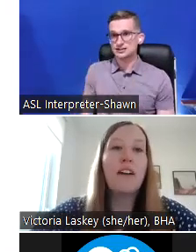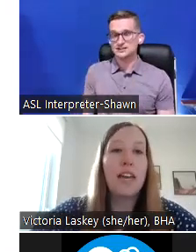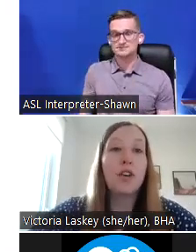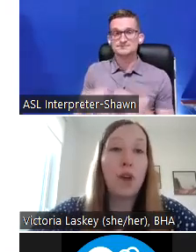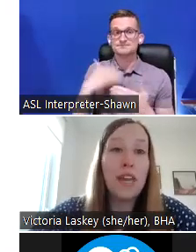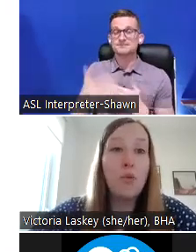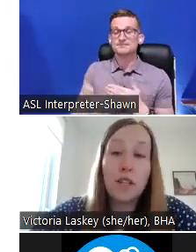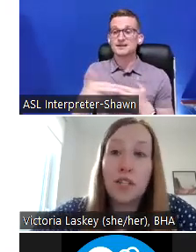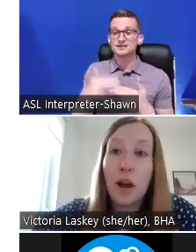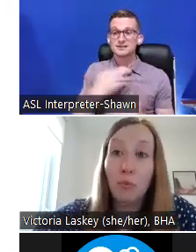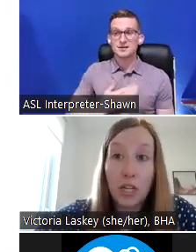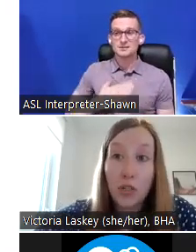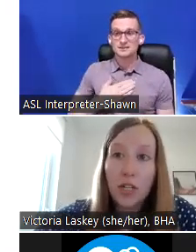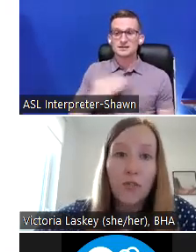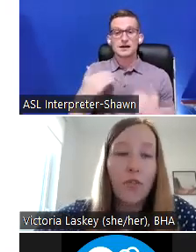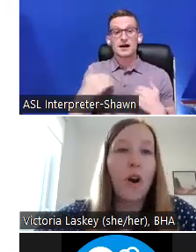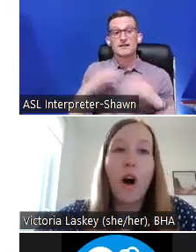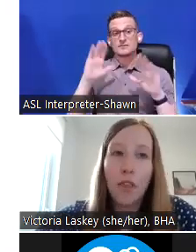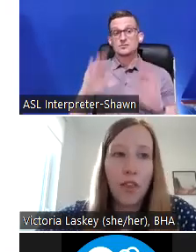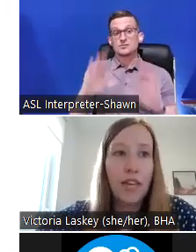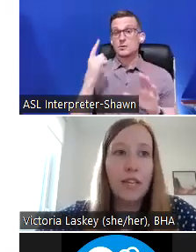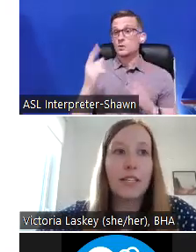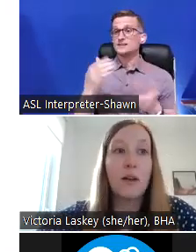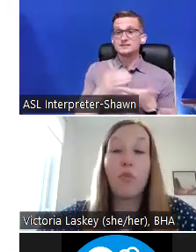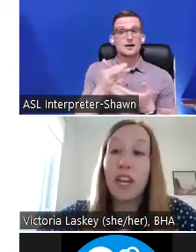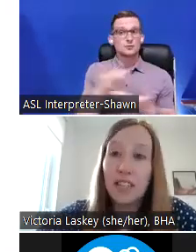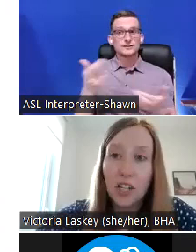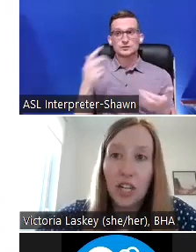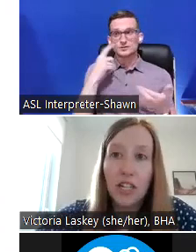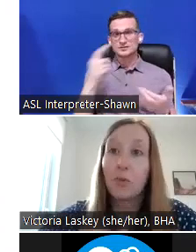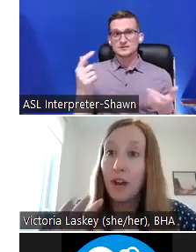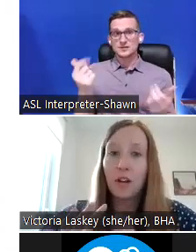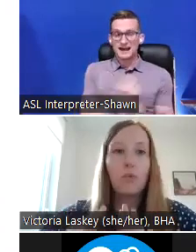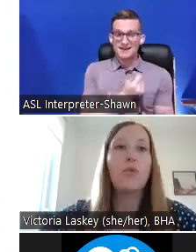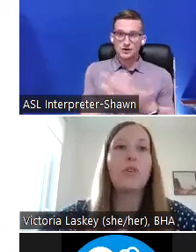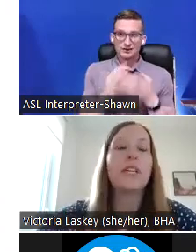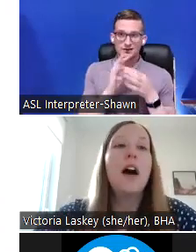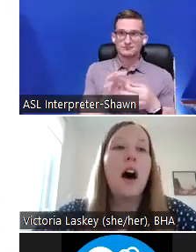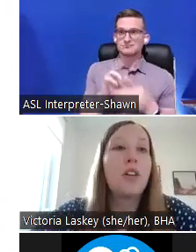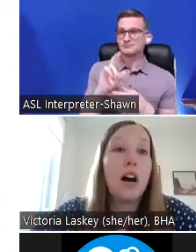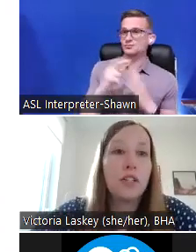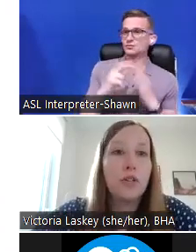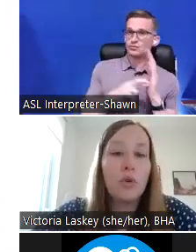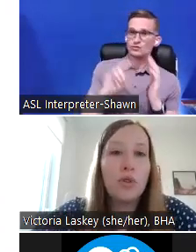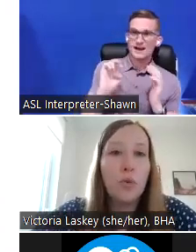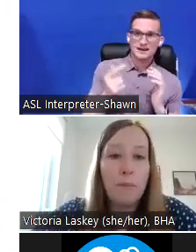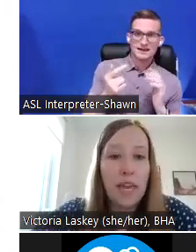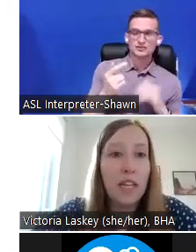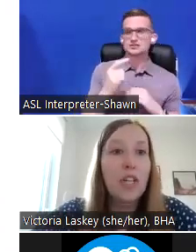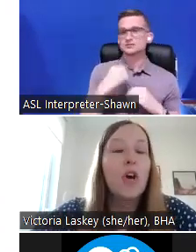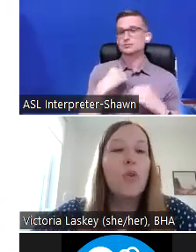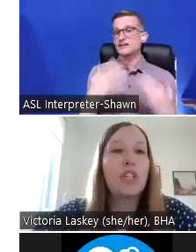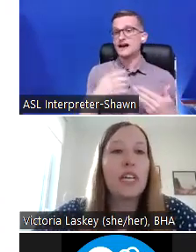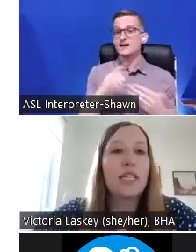We have a great one-stop resource for all things regulations, provider rules, our laws and rules